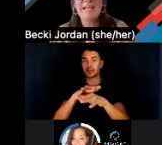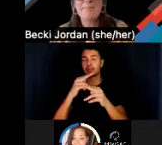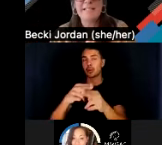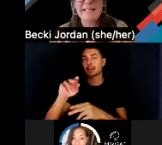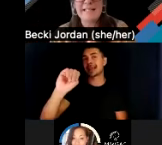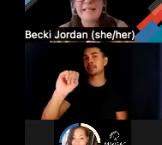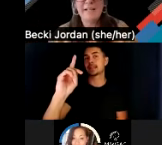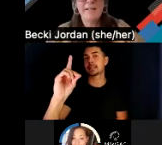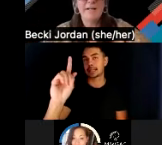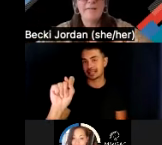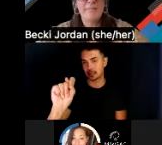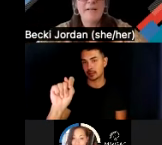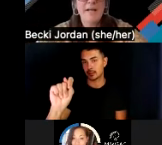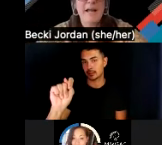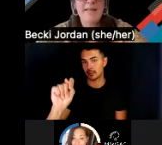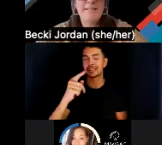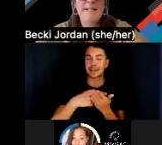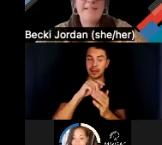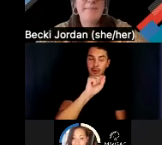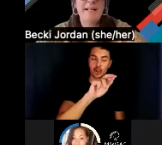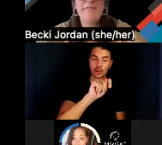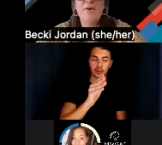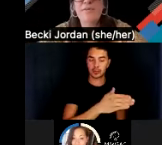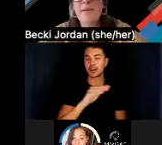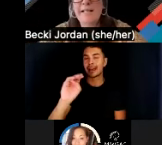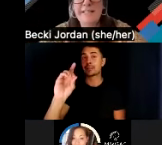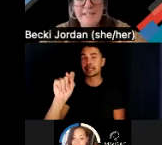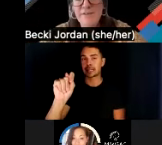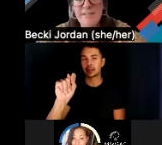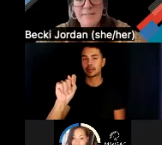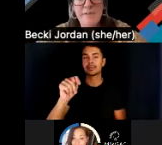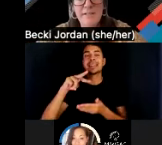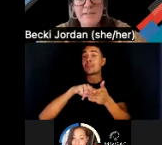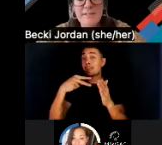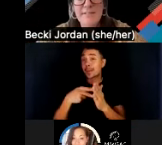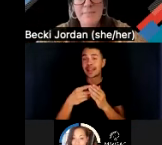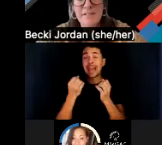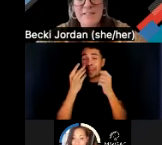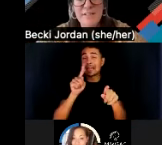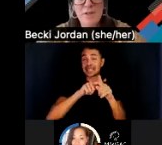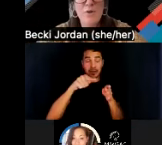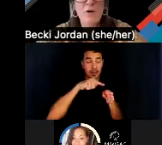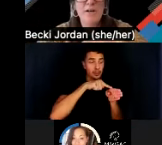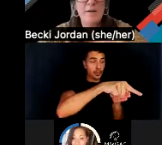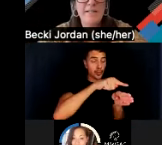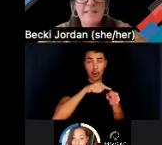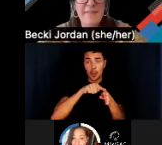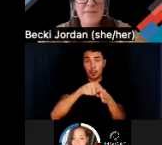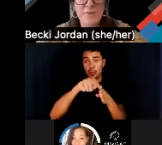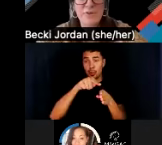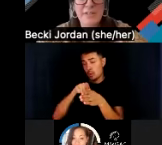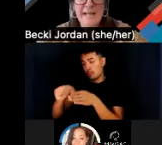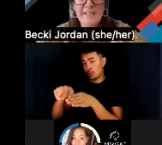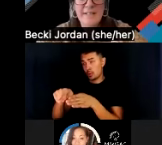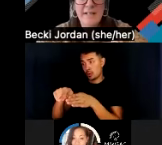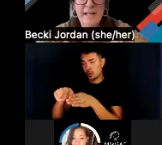as an MDT. And that's basically meaning folks from many different disciplines who are coming together